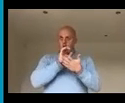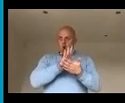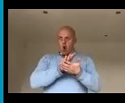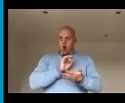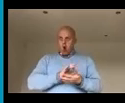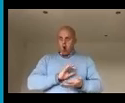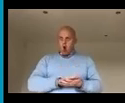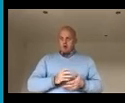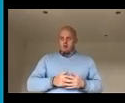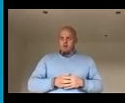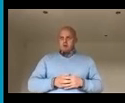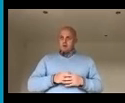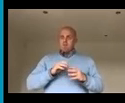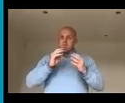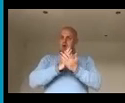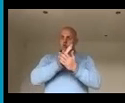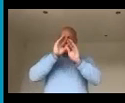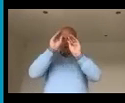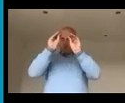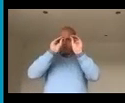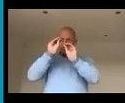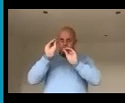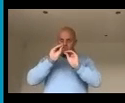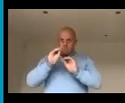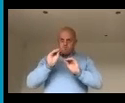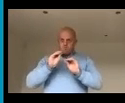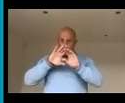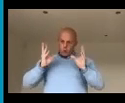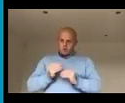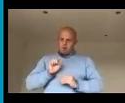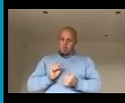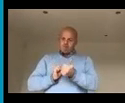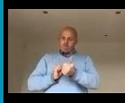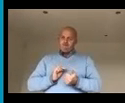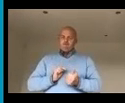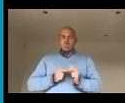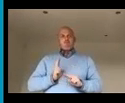you submit the form. So if you say this project is going to